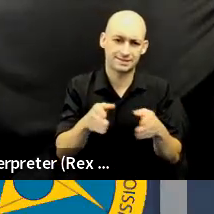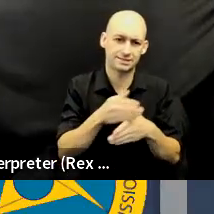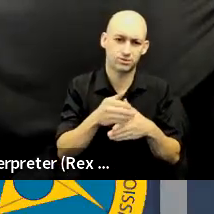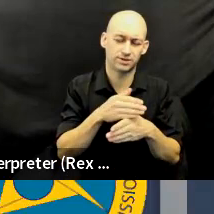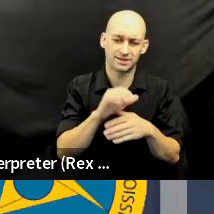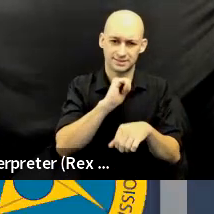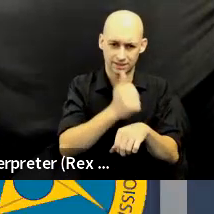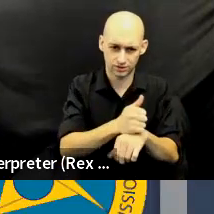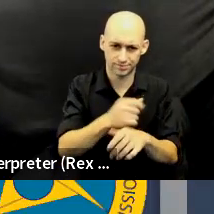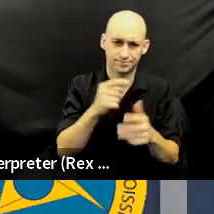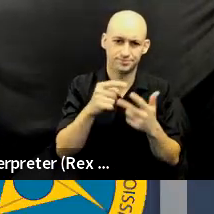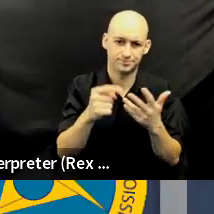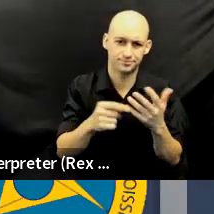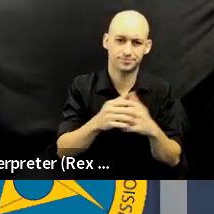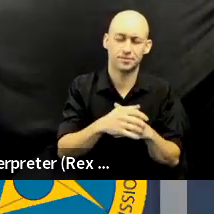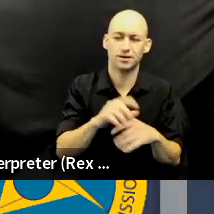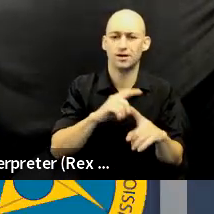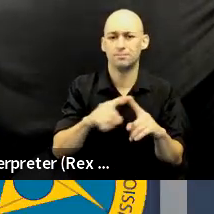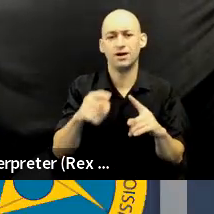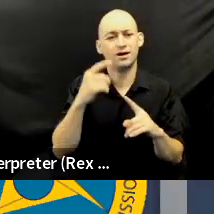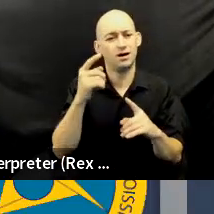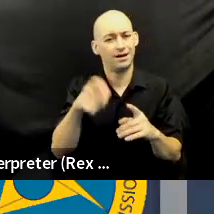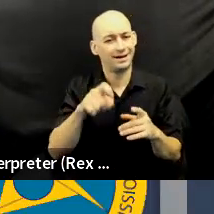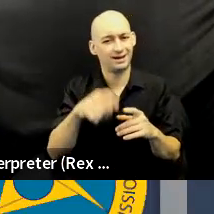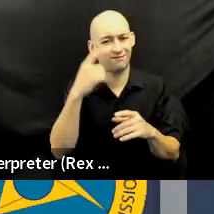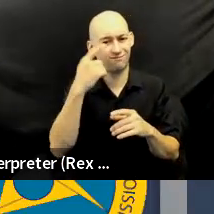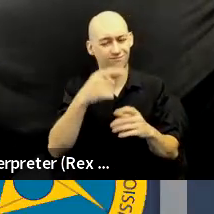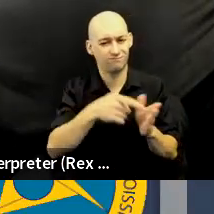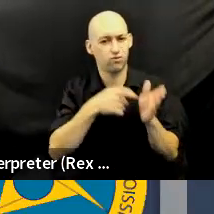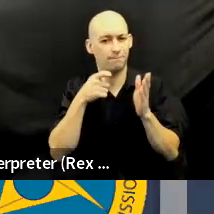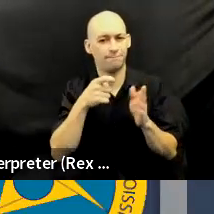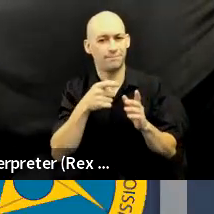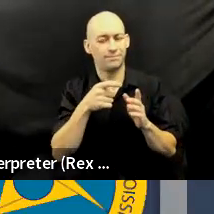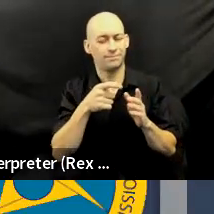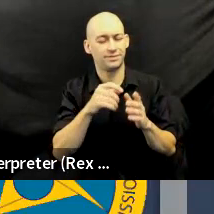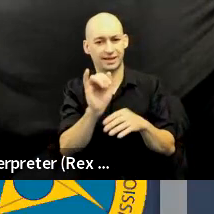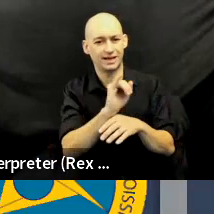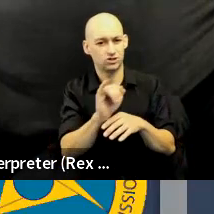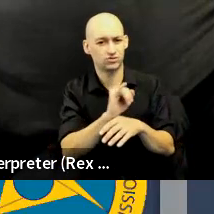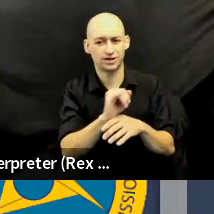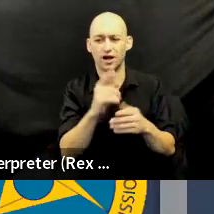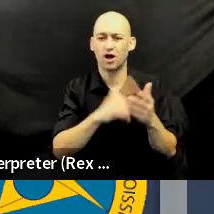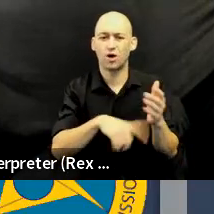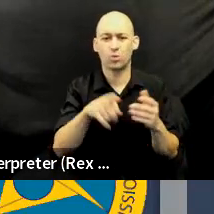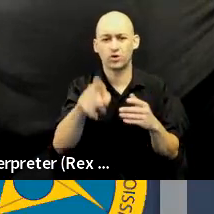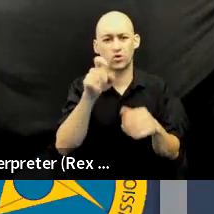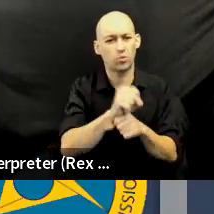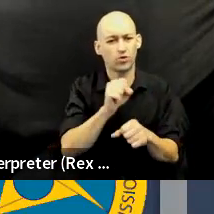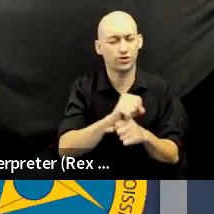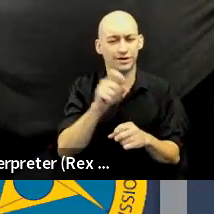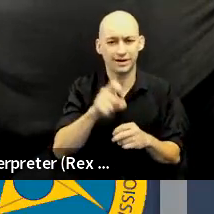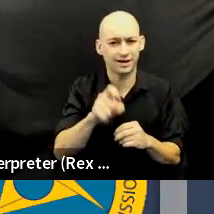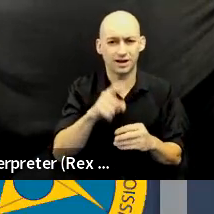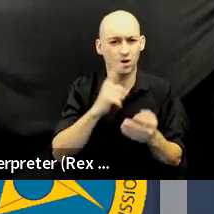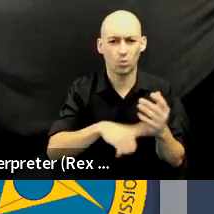things like that. But what we need from industry is, what does your worker need? Where is in your community, where